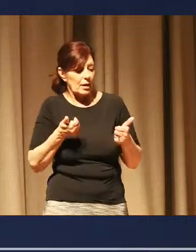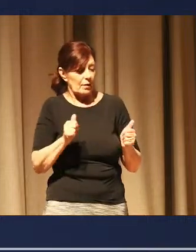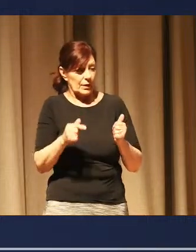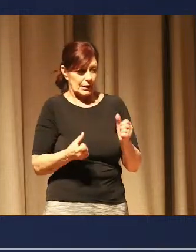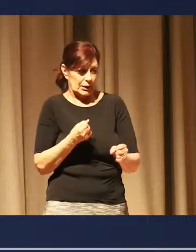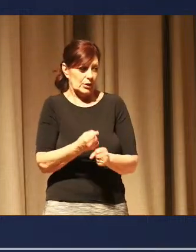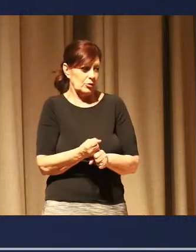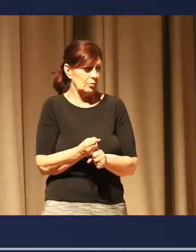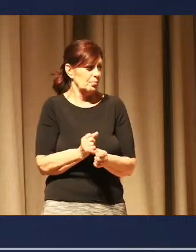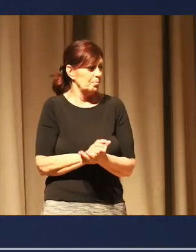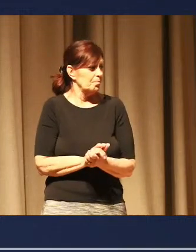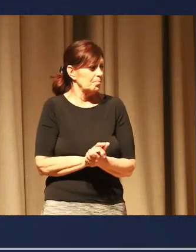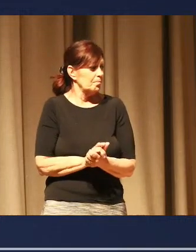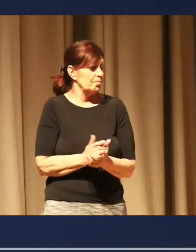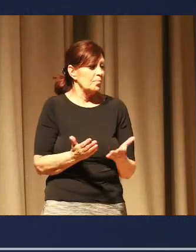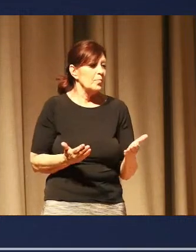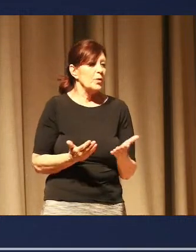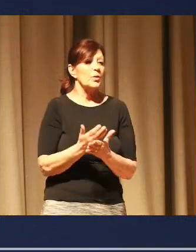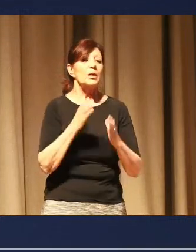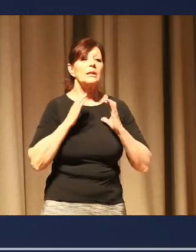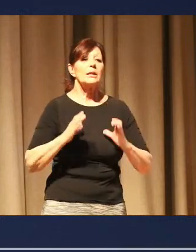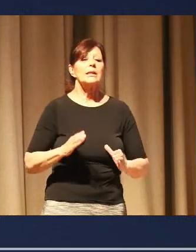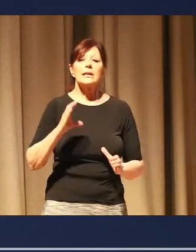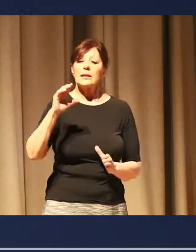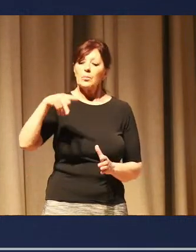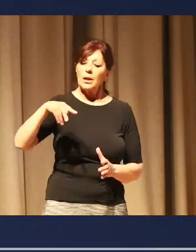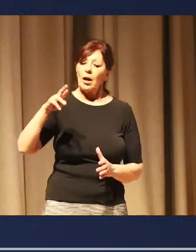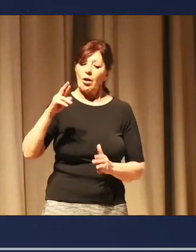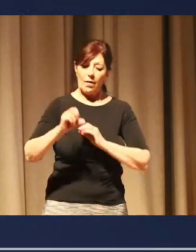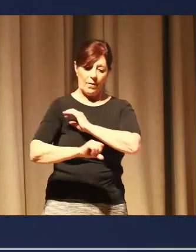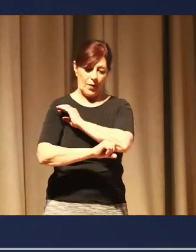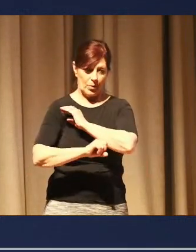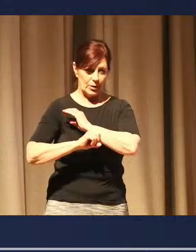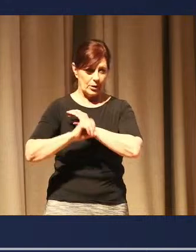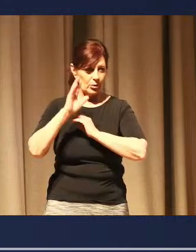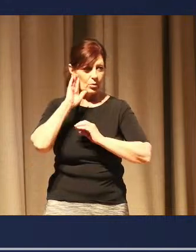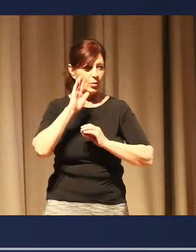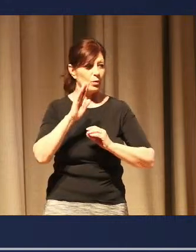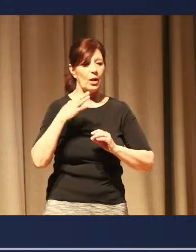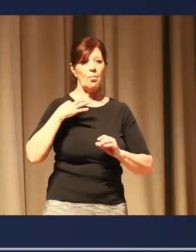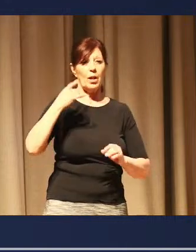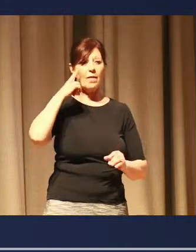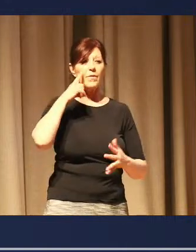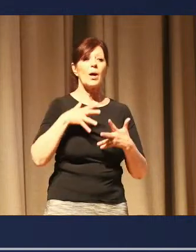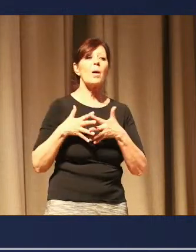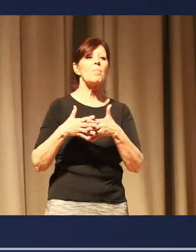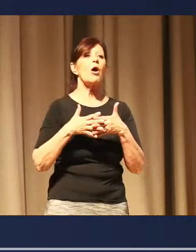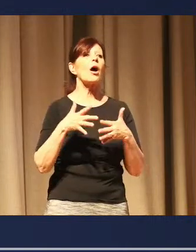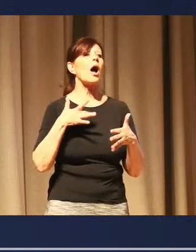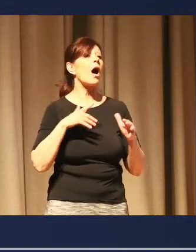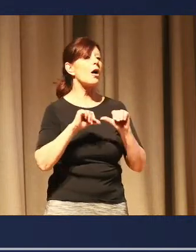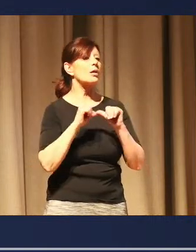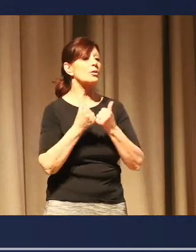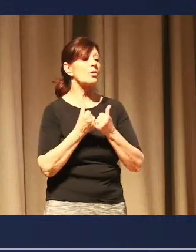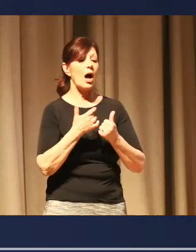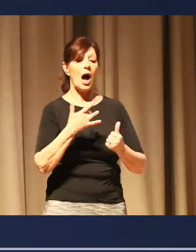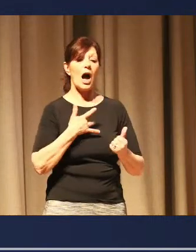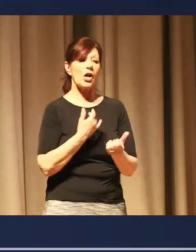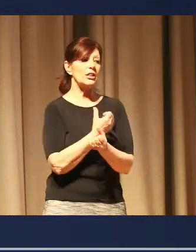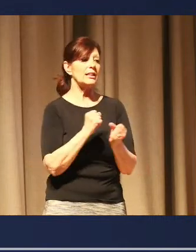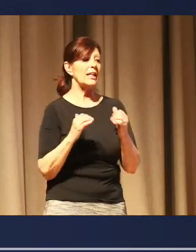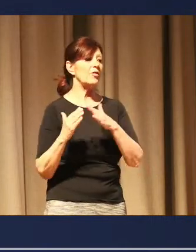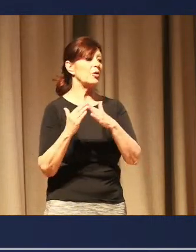year. Through the Citizen CPR Foundation, we will apply for the American Heart Association's Heart Safe